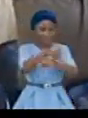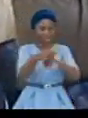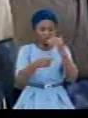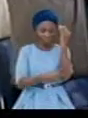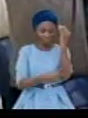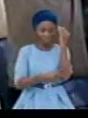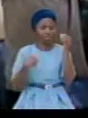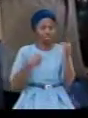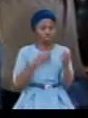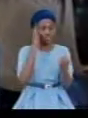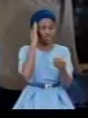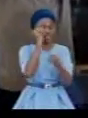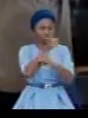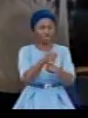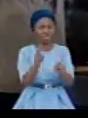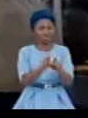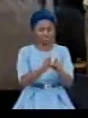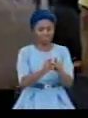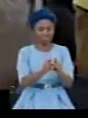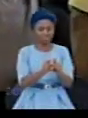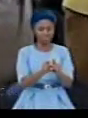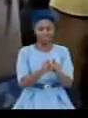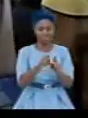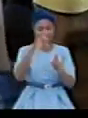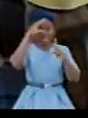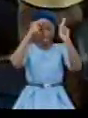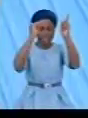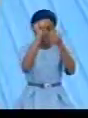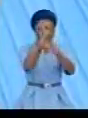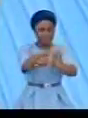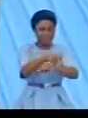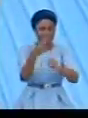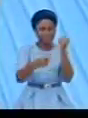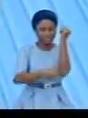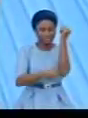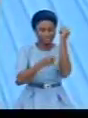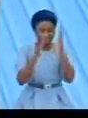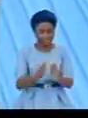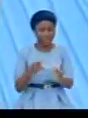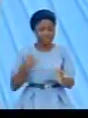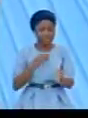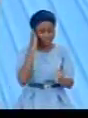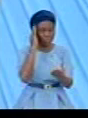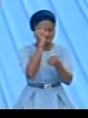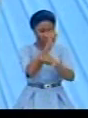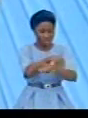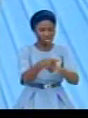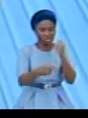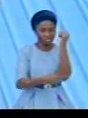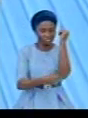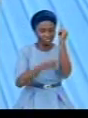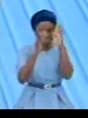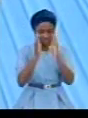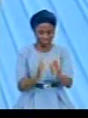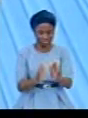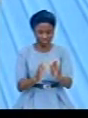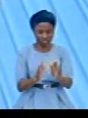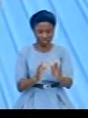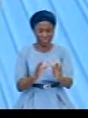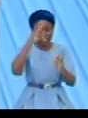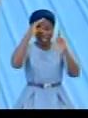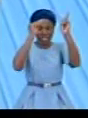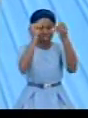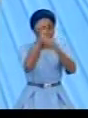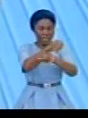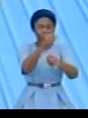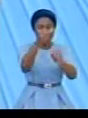we overcome temptation. He overcame the tempter, we overcome the tempter. He overcame in every challenge of